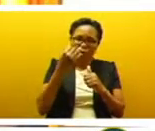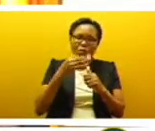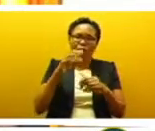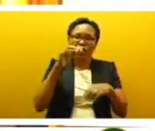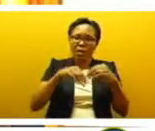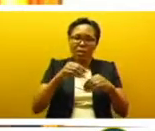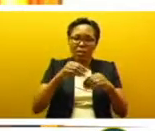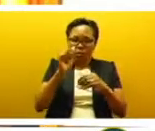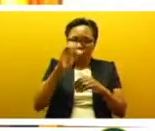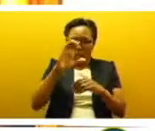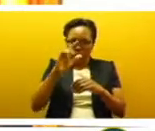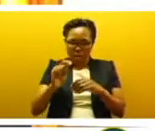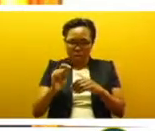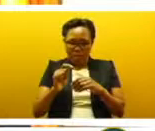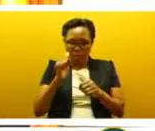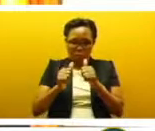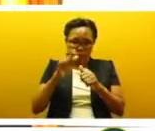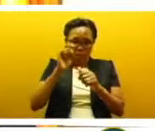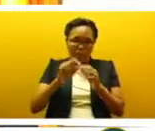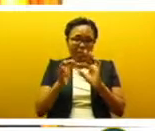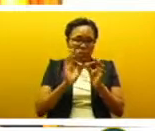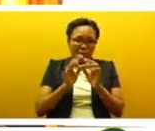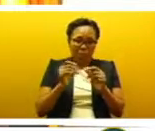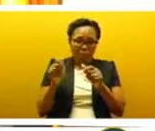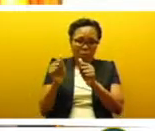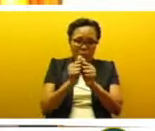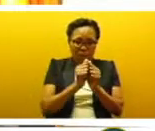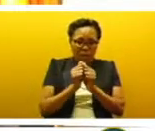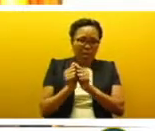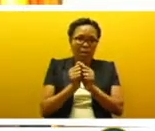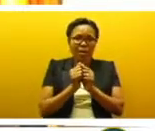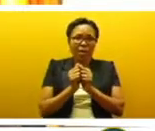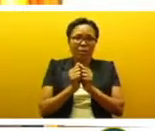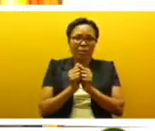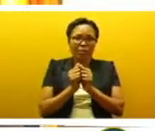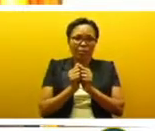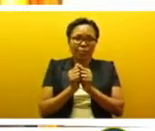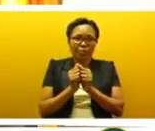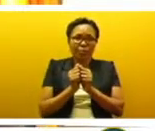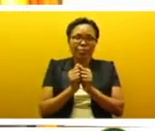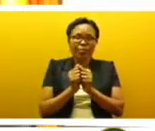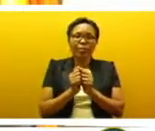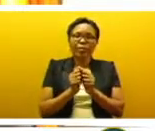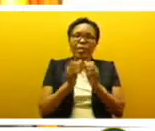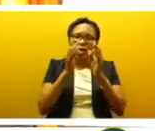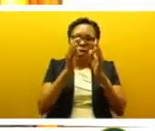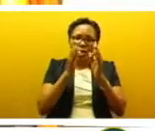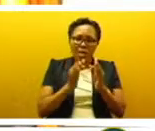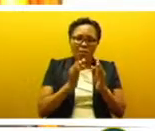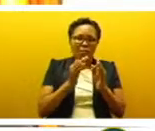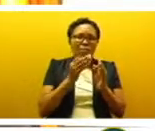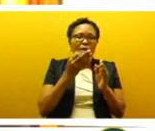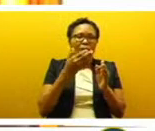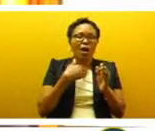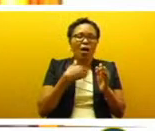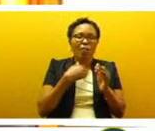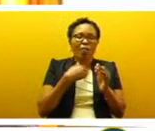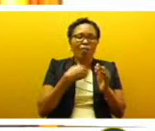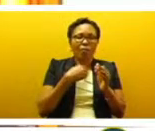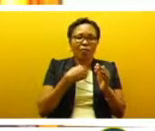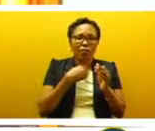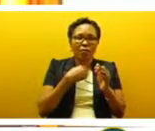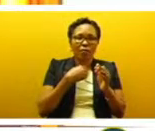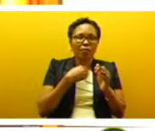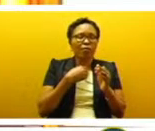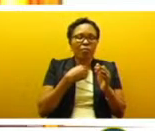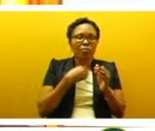be interpreted disjunctively, because if there's an unconstitutional act, then the election cannot